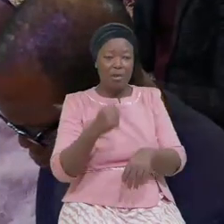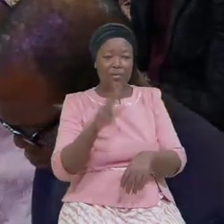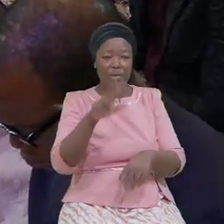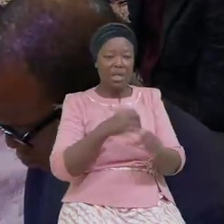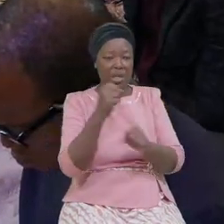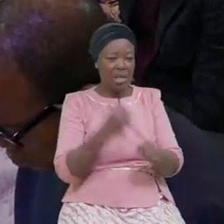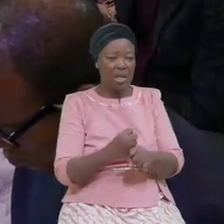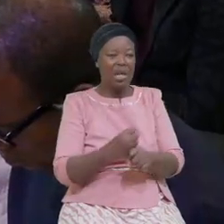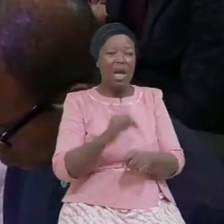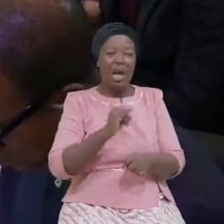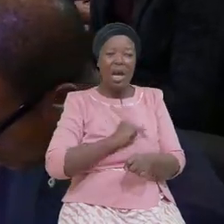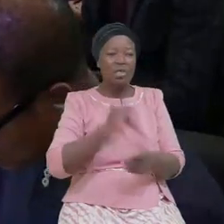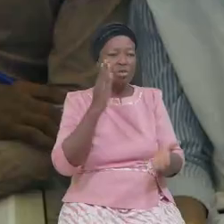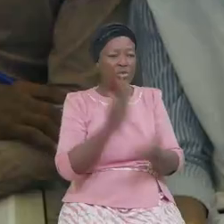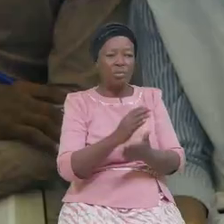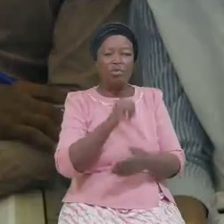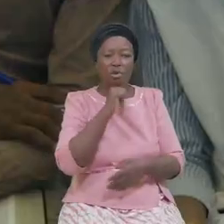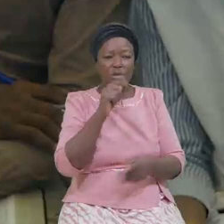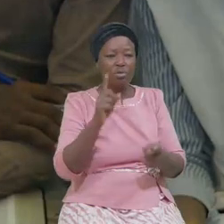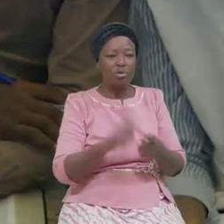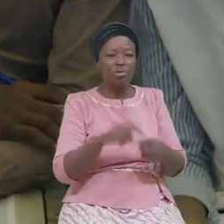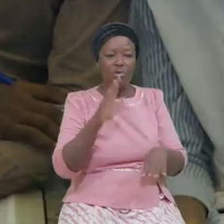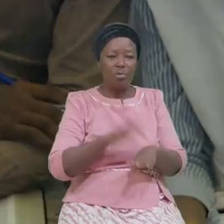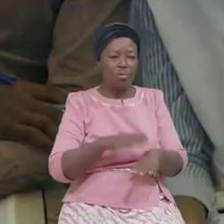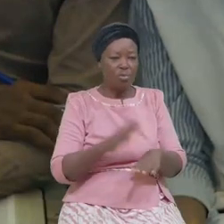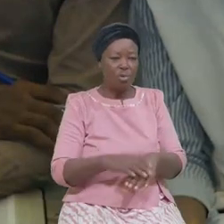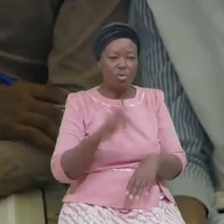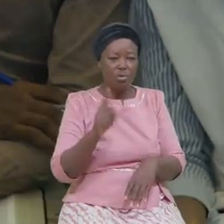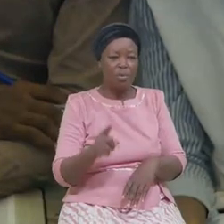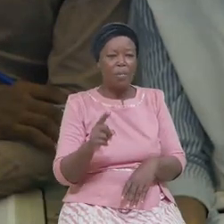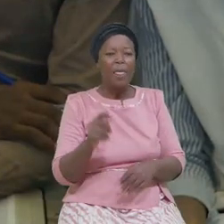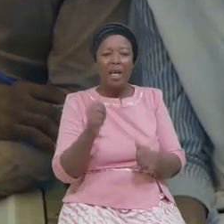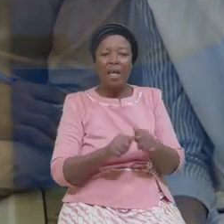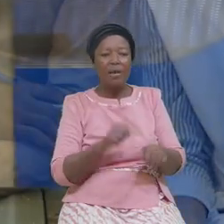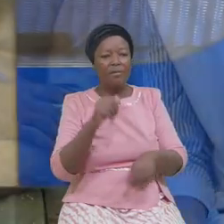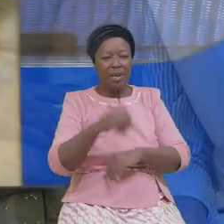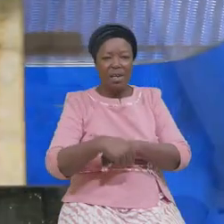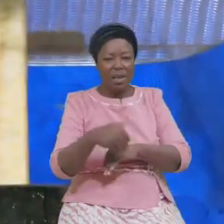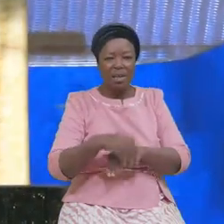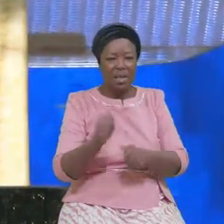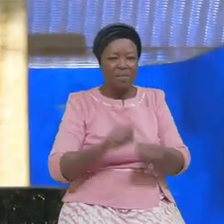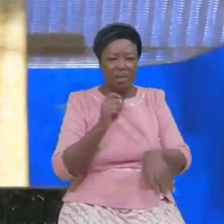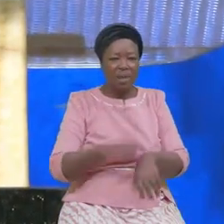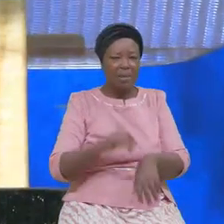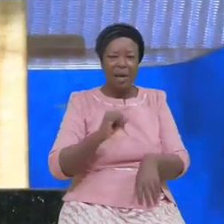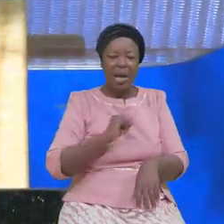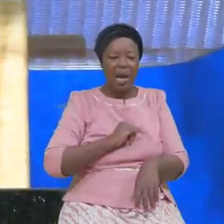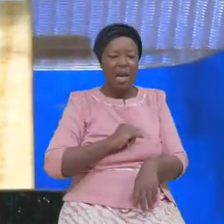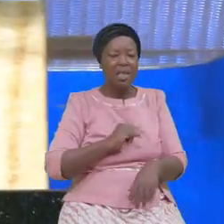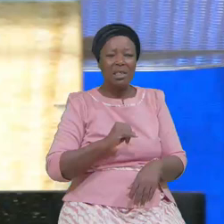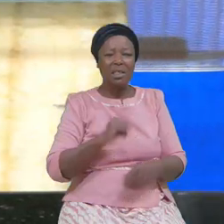I cease not to warn you." Every man. "I cease not to warn every